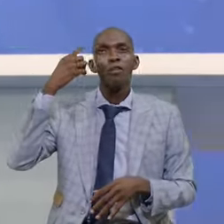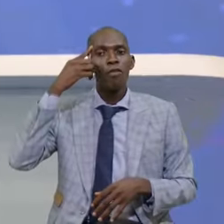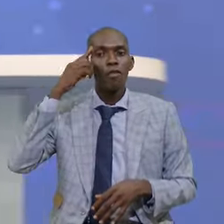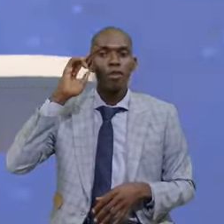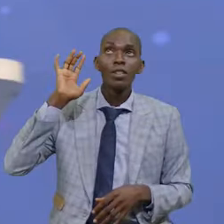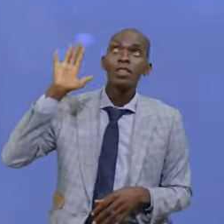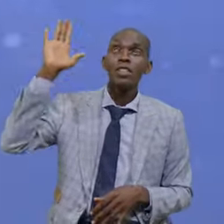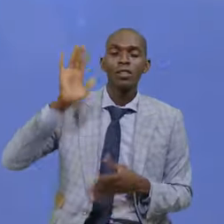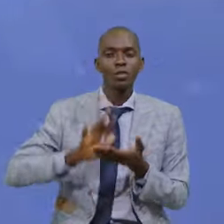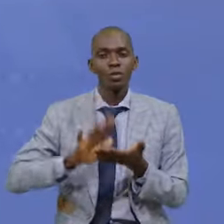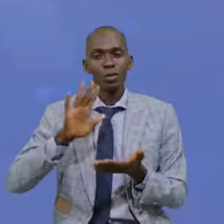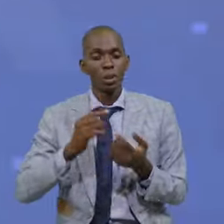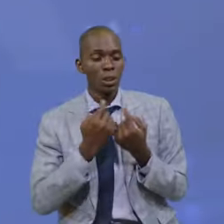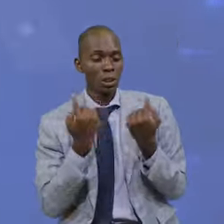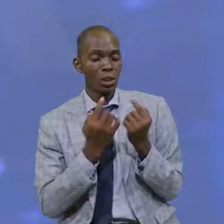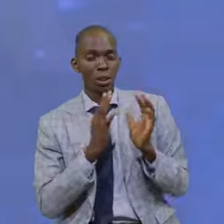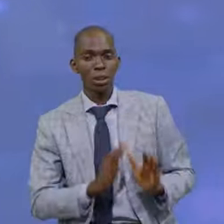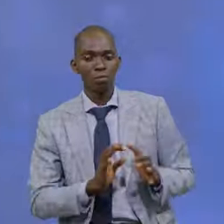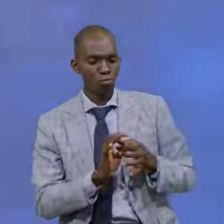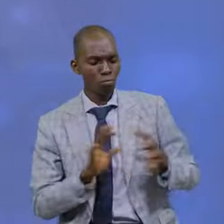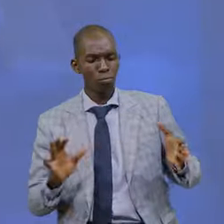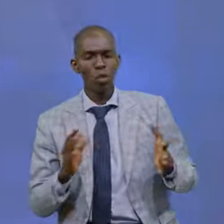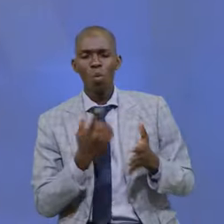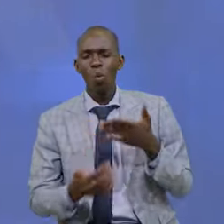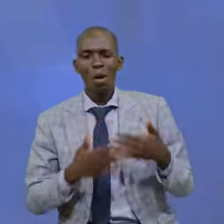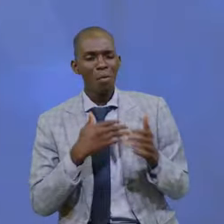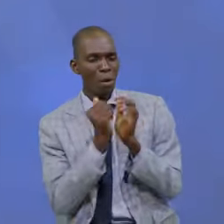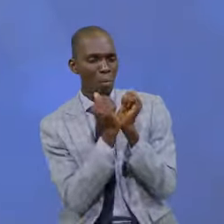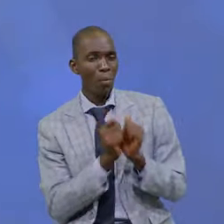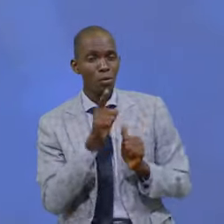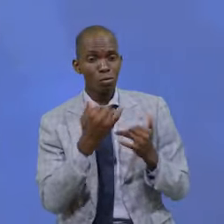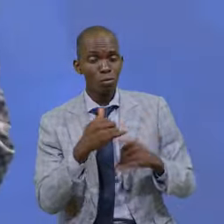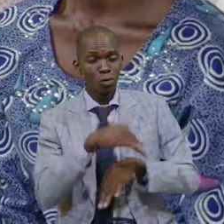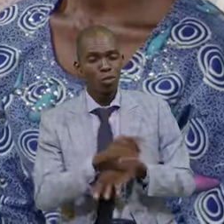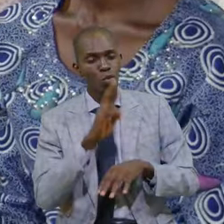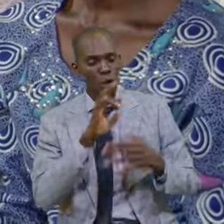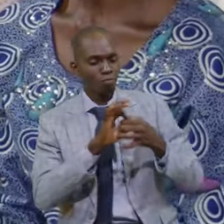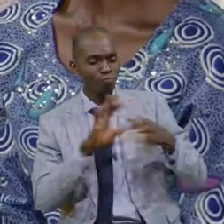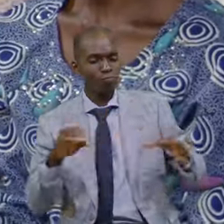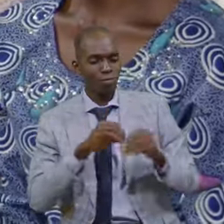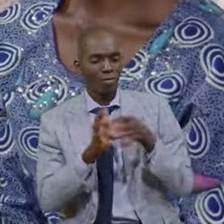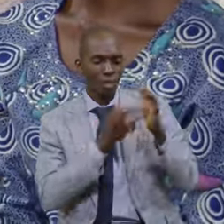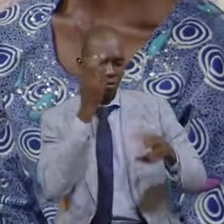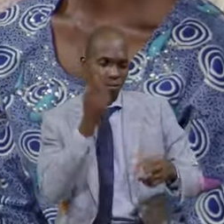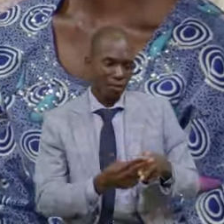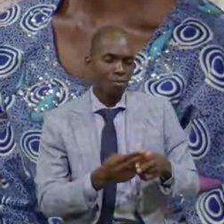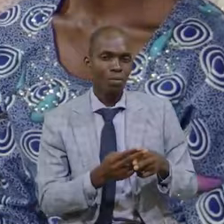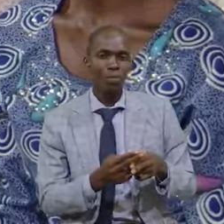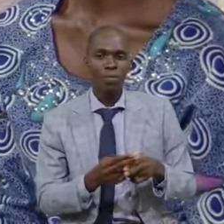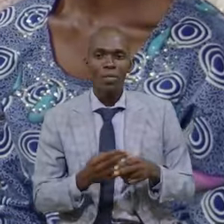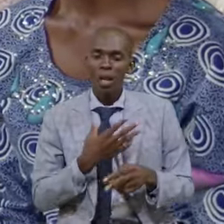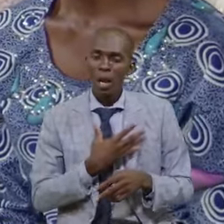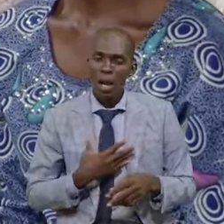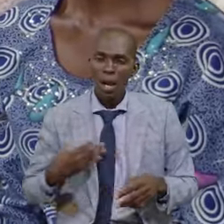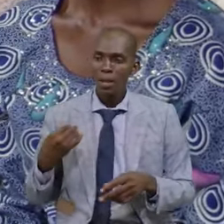Sinners loosed. Whatever binds you tonight, you're loosed in Jesus' name. And then there